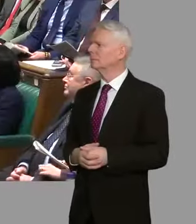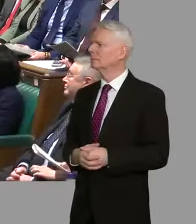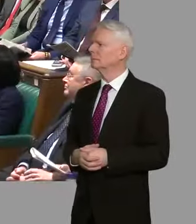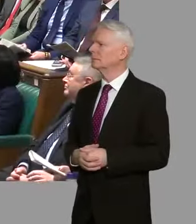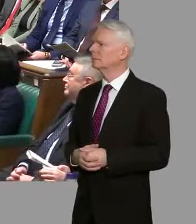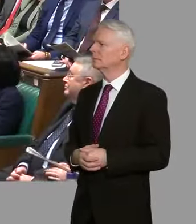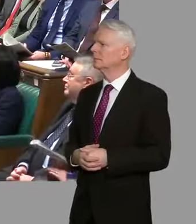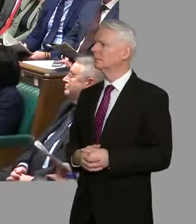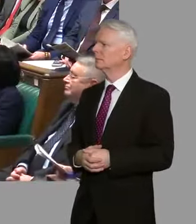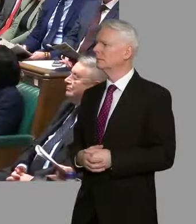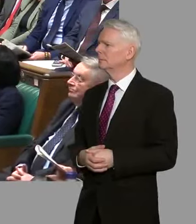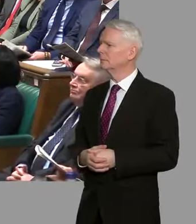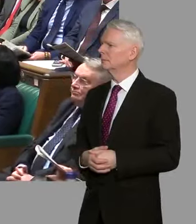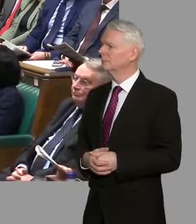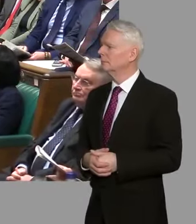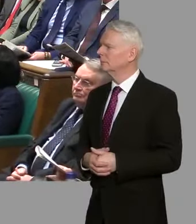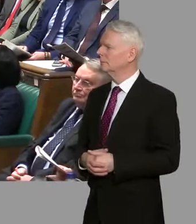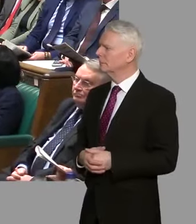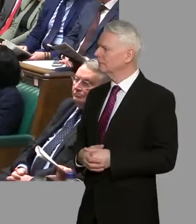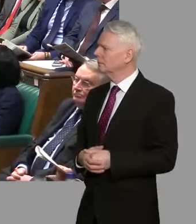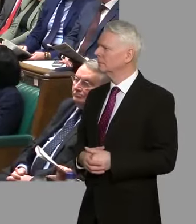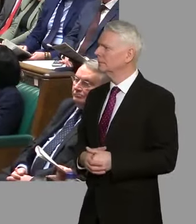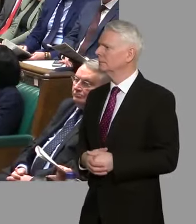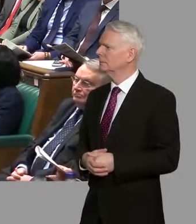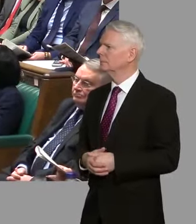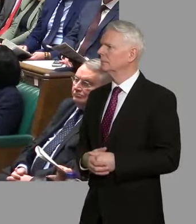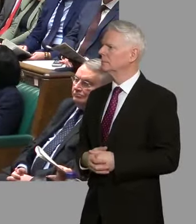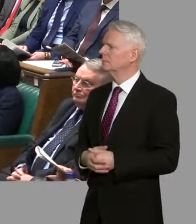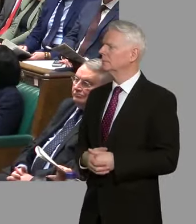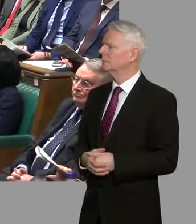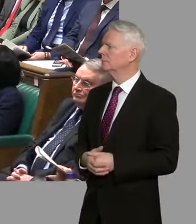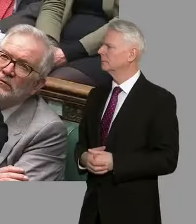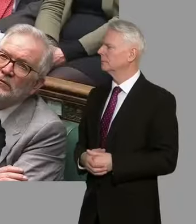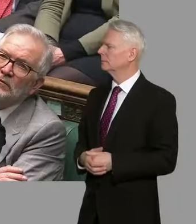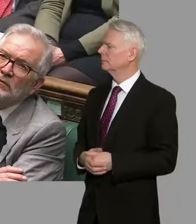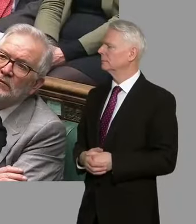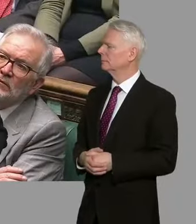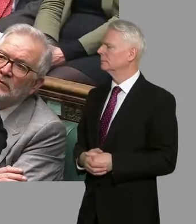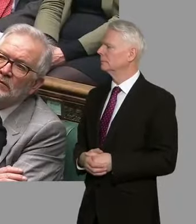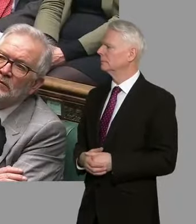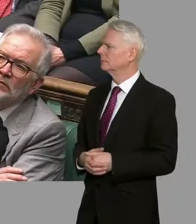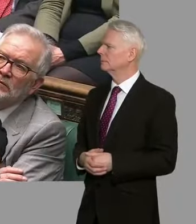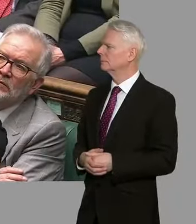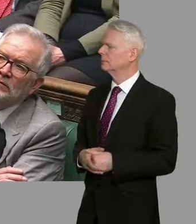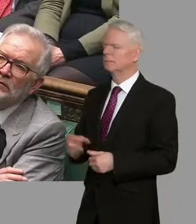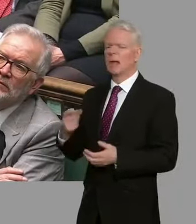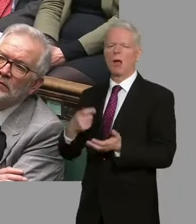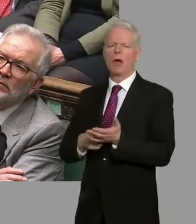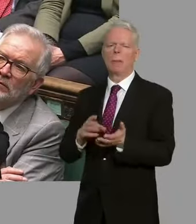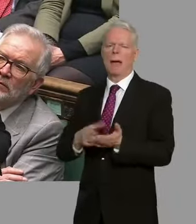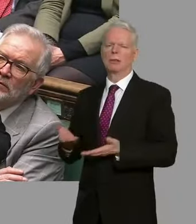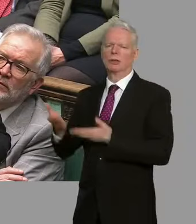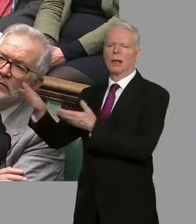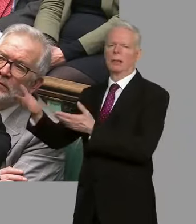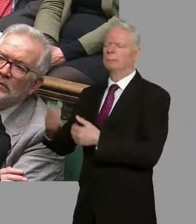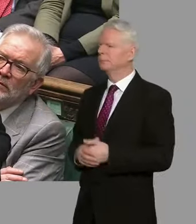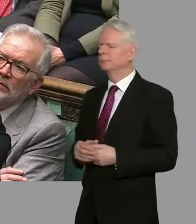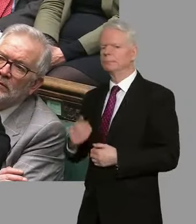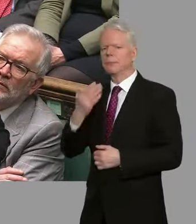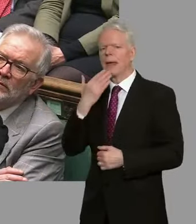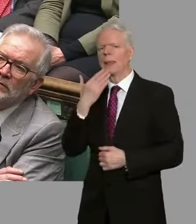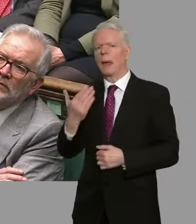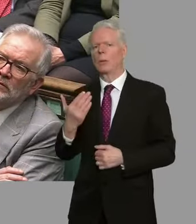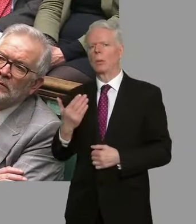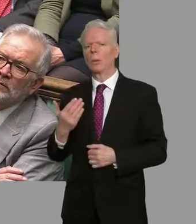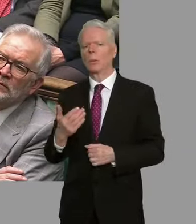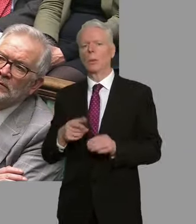on tourist destinations like York, where we received over 9 million visitors and 1.7 million overnight